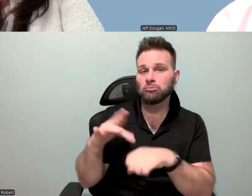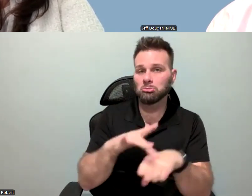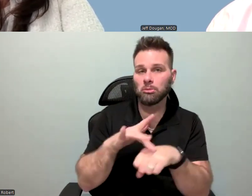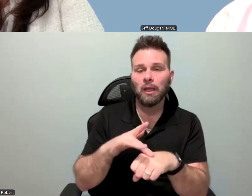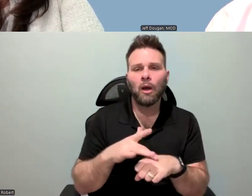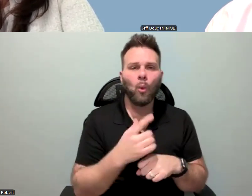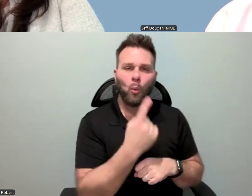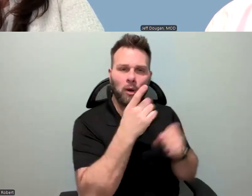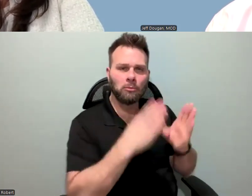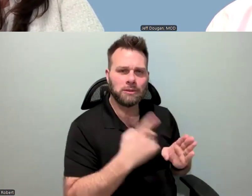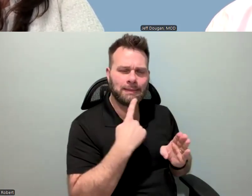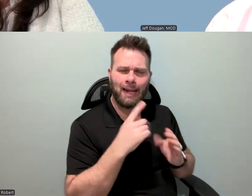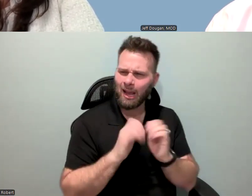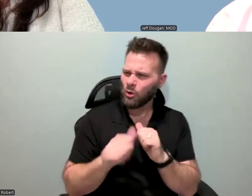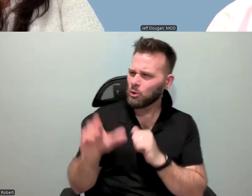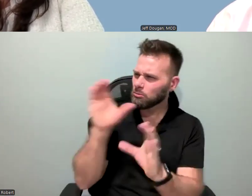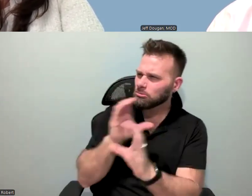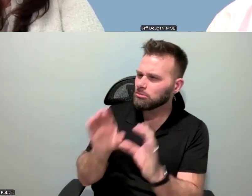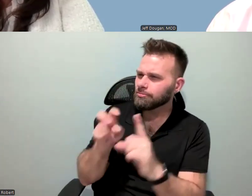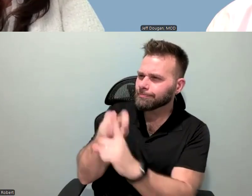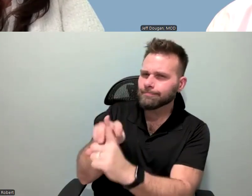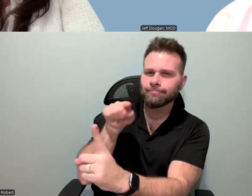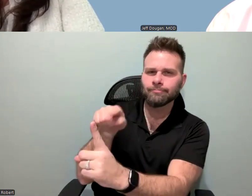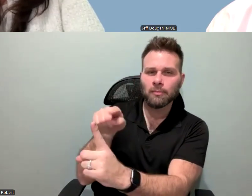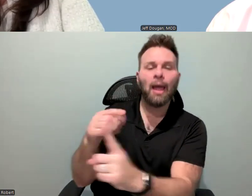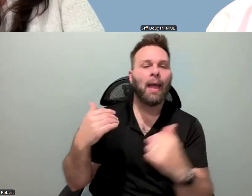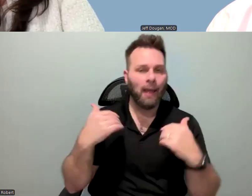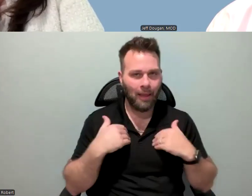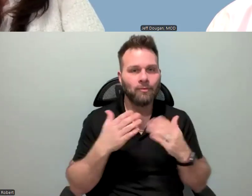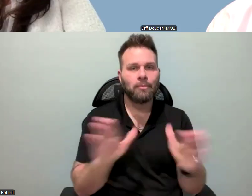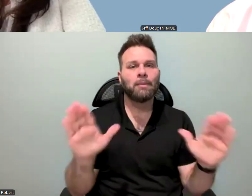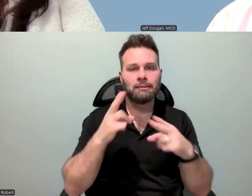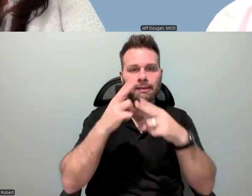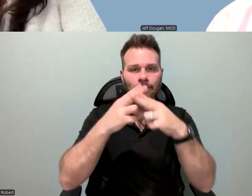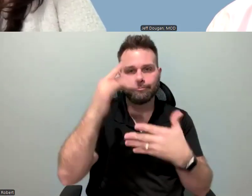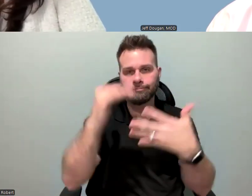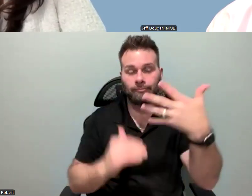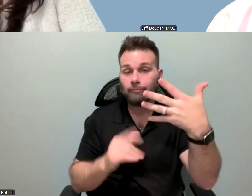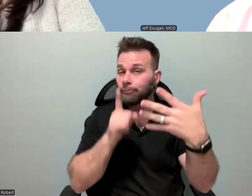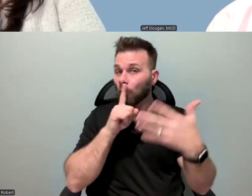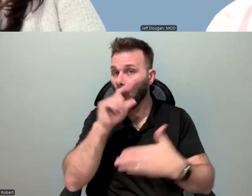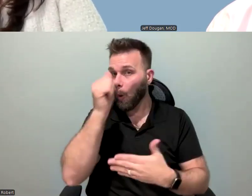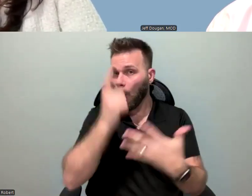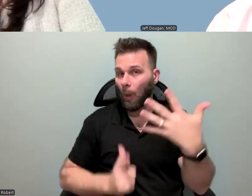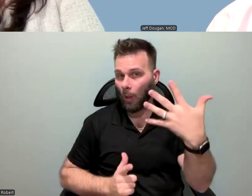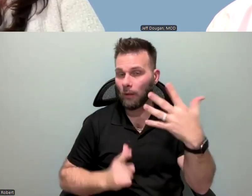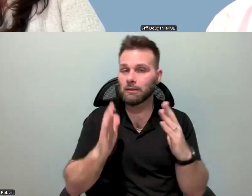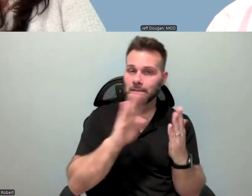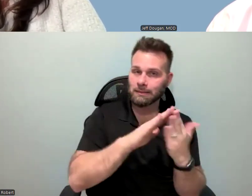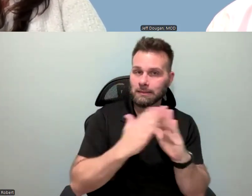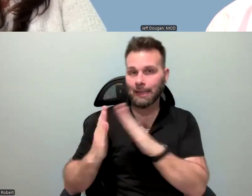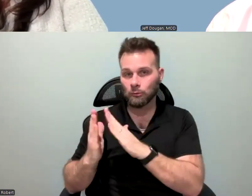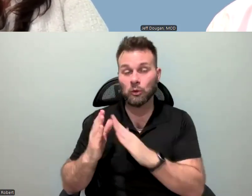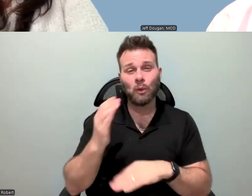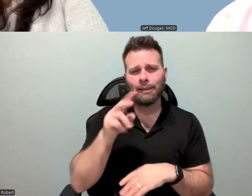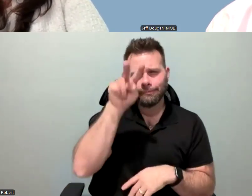find their ADA coordinator. We have a public listing on our website. It doesn't include every municipality, so if you don't see yours on